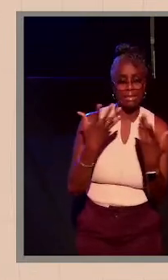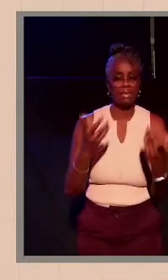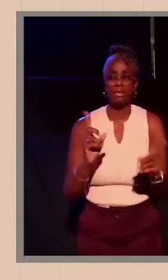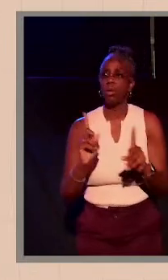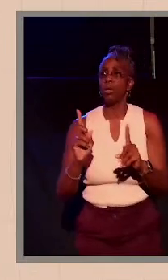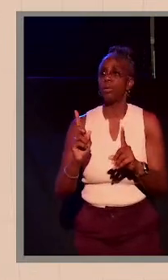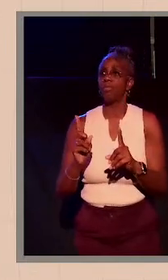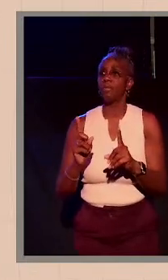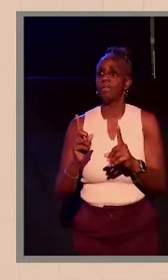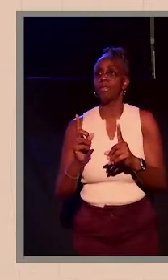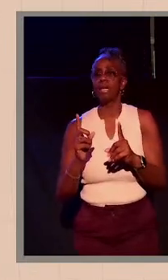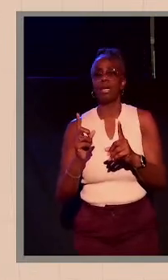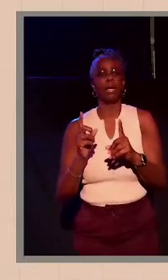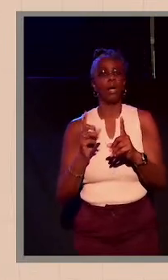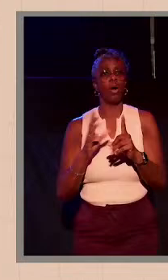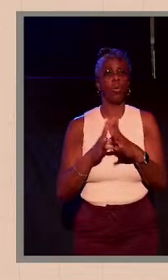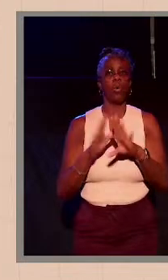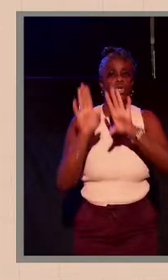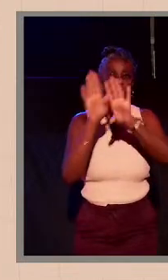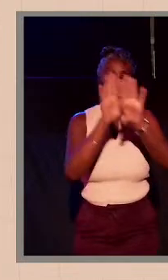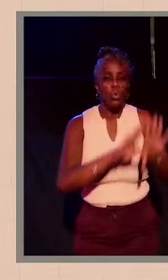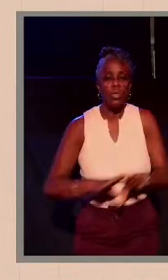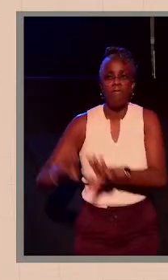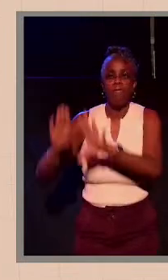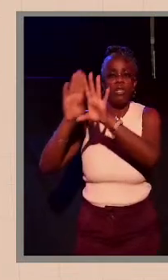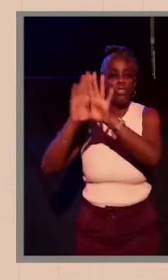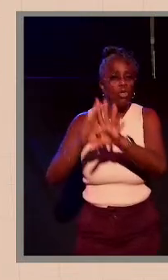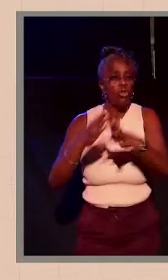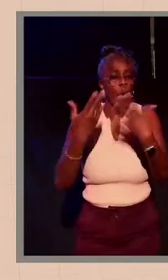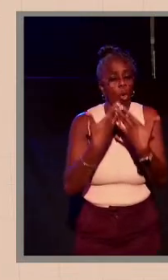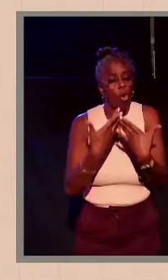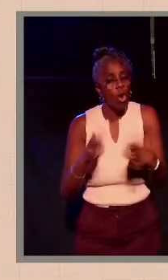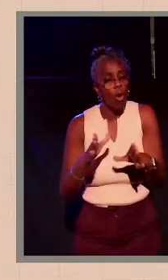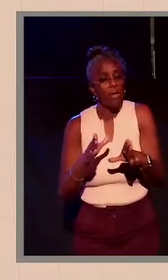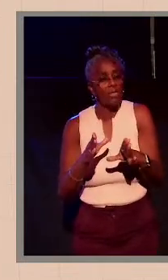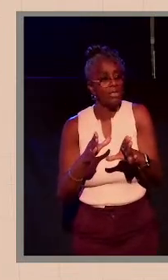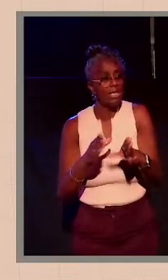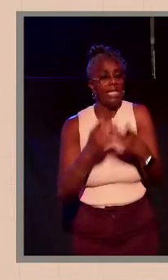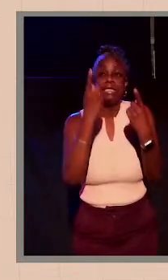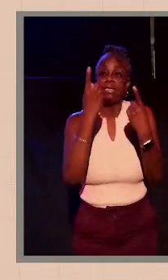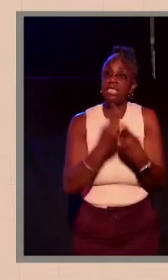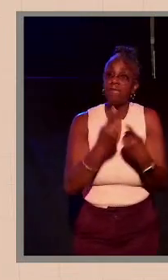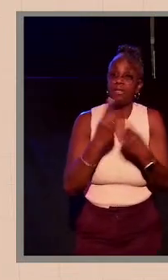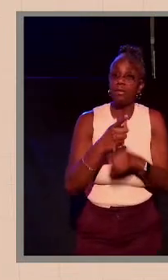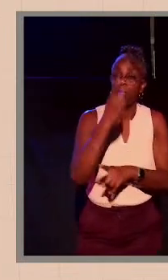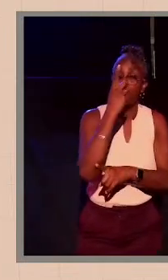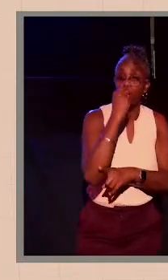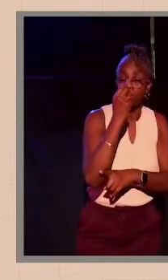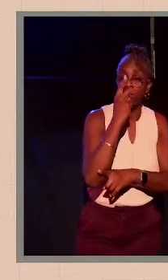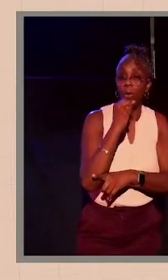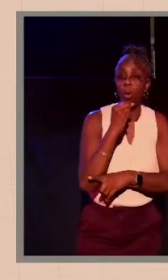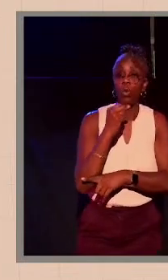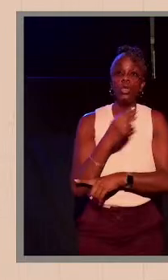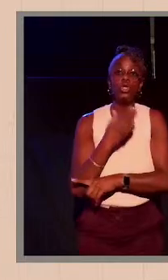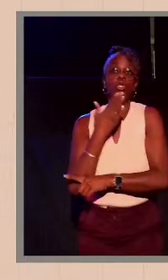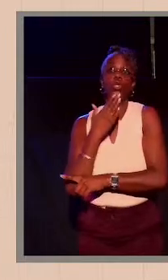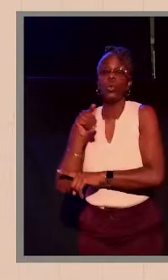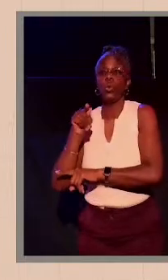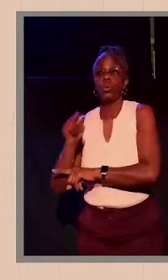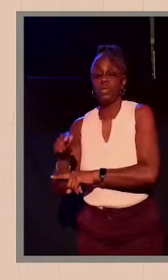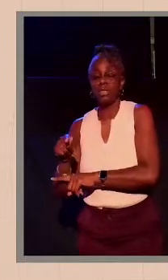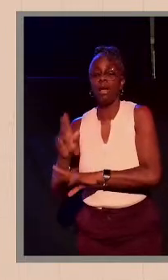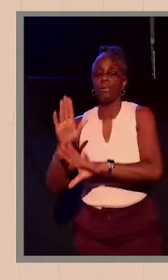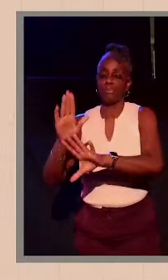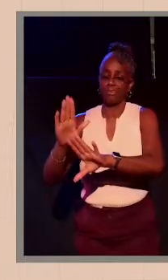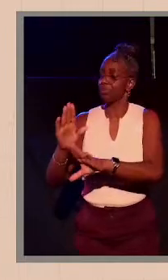are universal / other common devices that we might be able to use besides? So the first thing